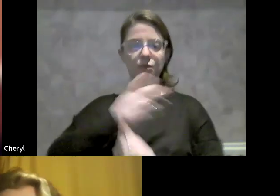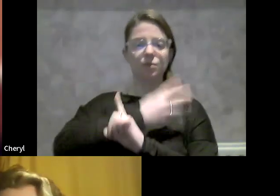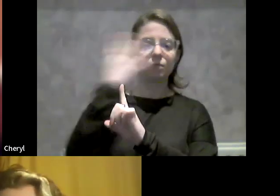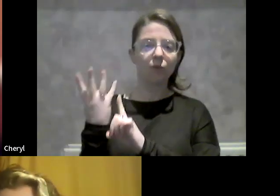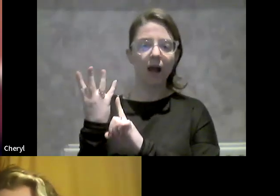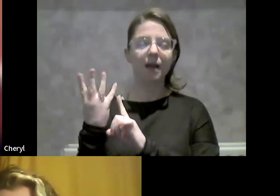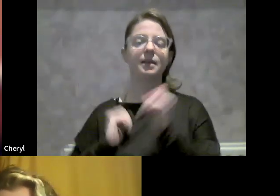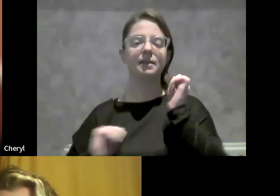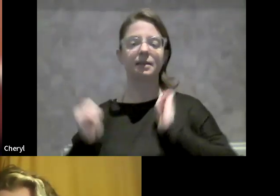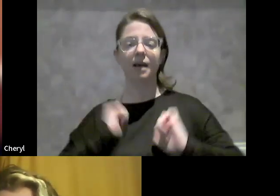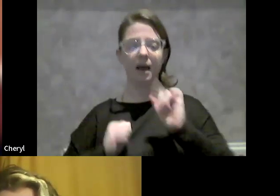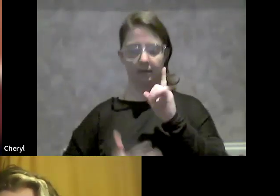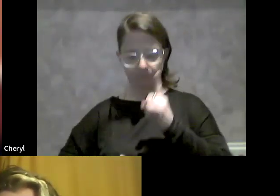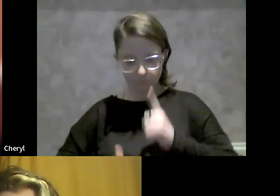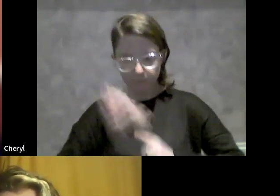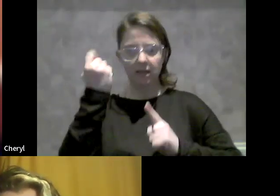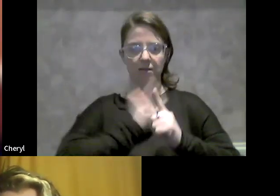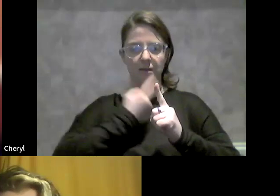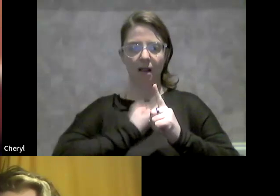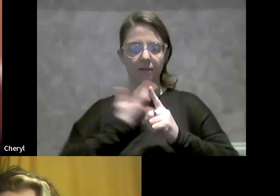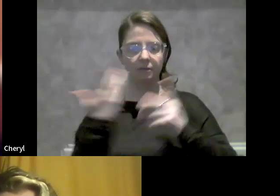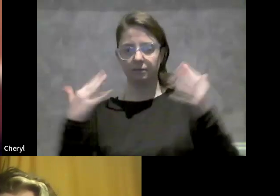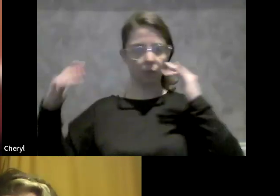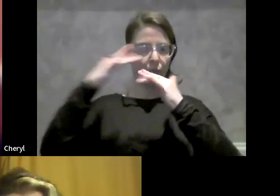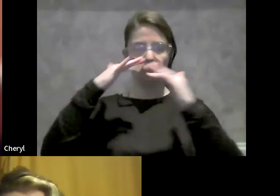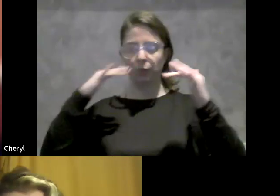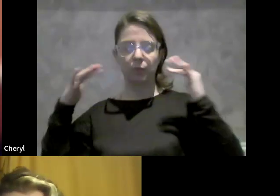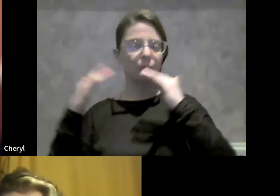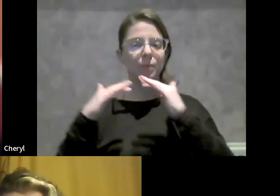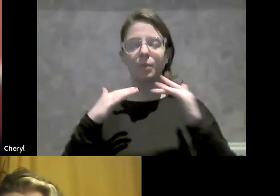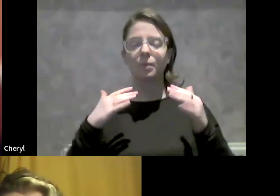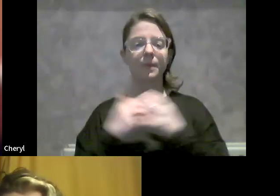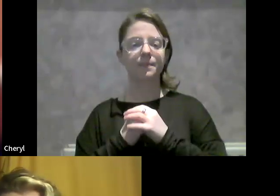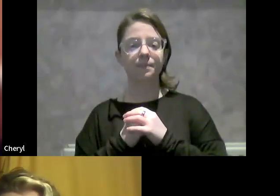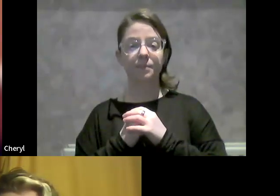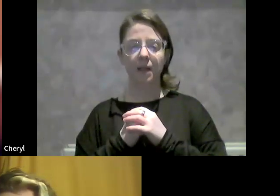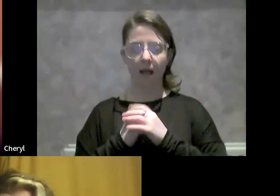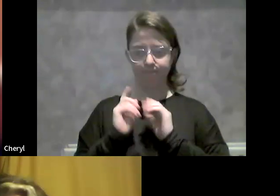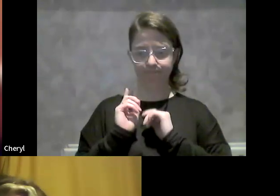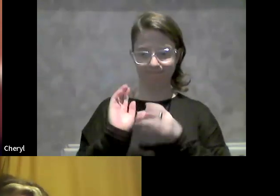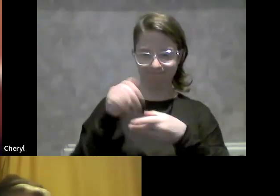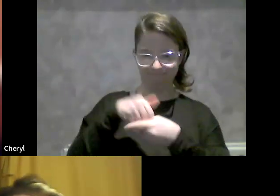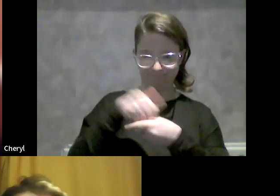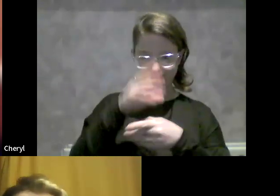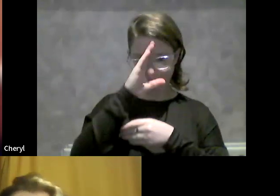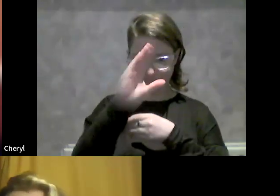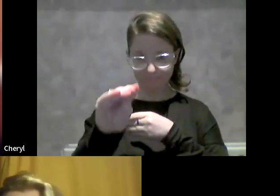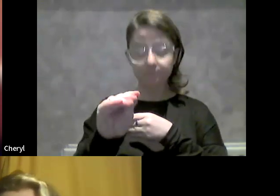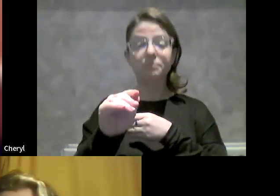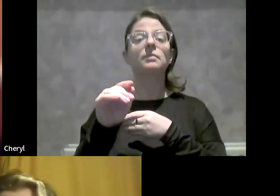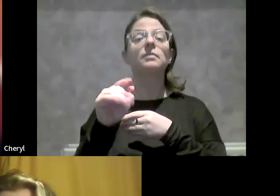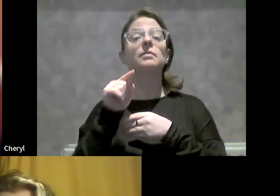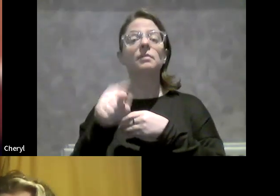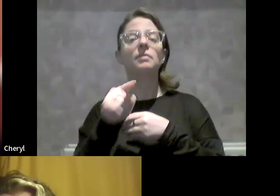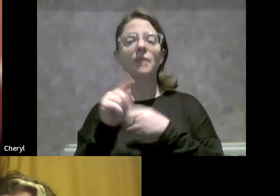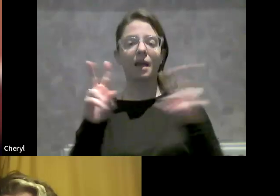and finding yourself in the scary and the humorous. As a content notice, Evan would like to let you know that their performance will